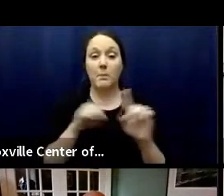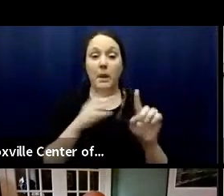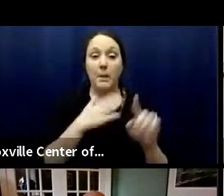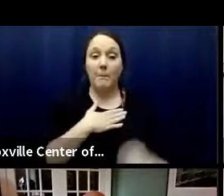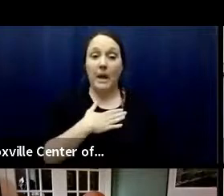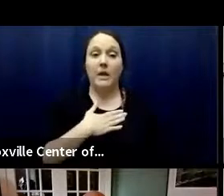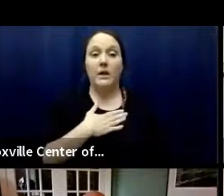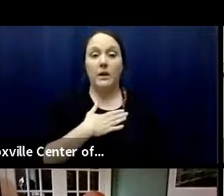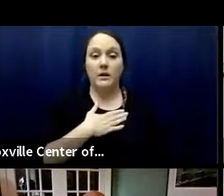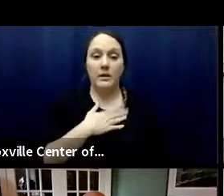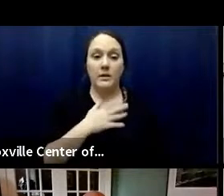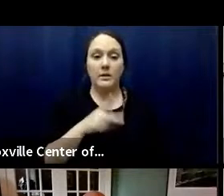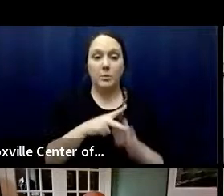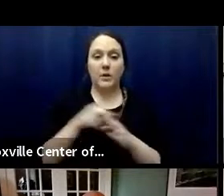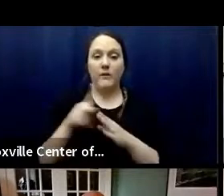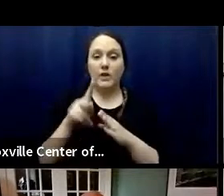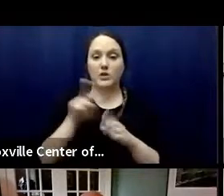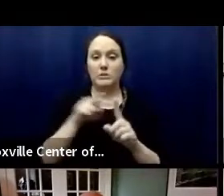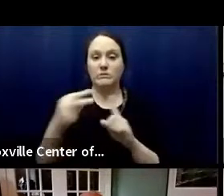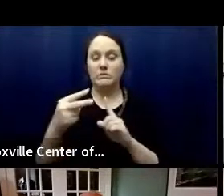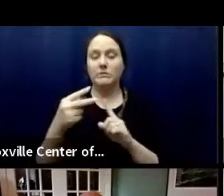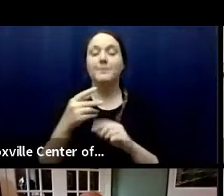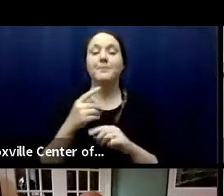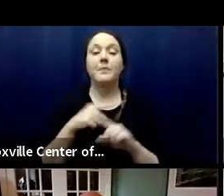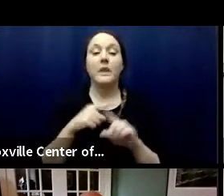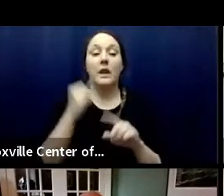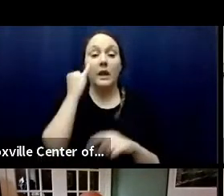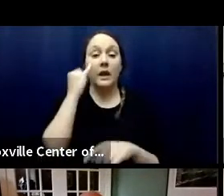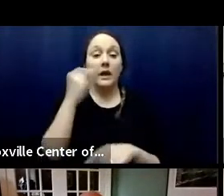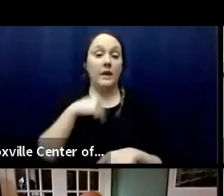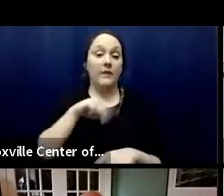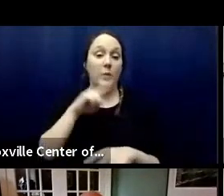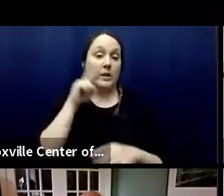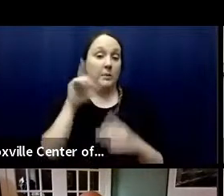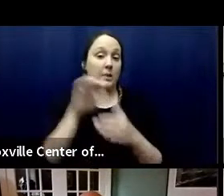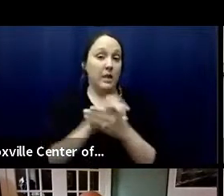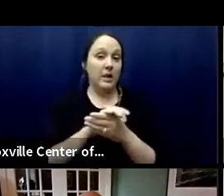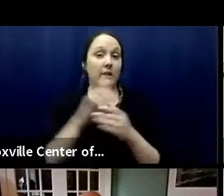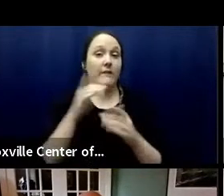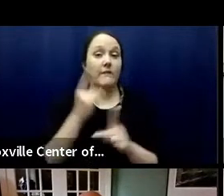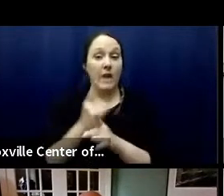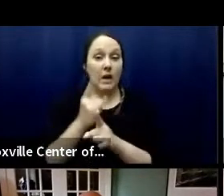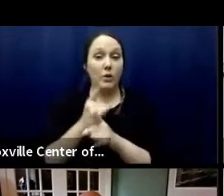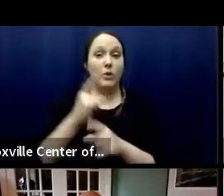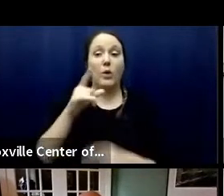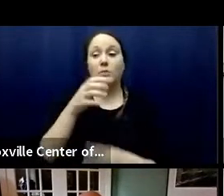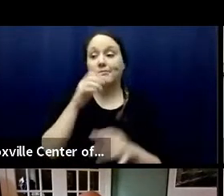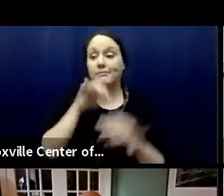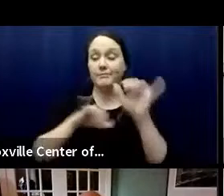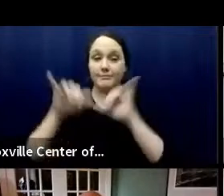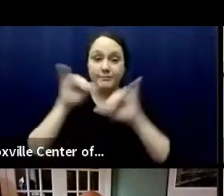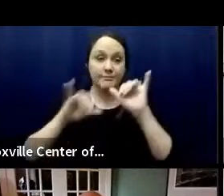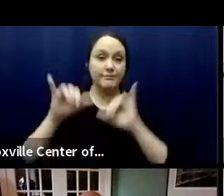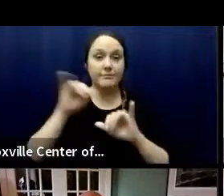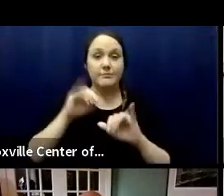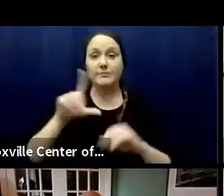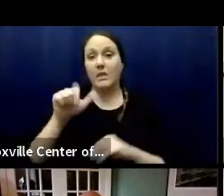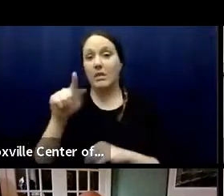my my professional take on the problem. If we believe alcohol, late night alcohol